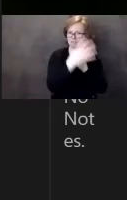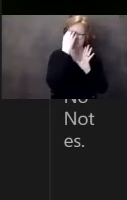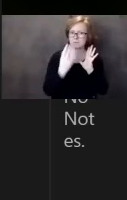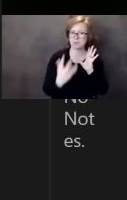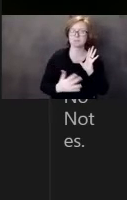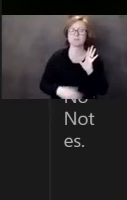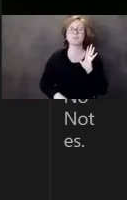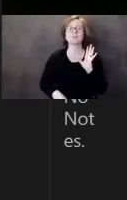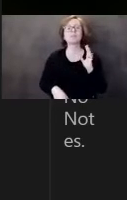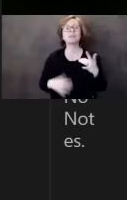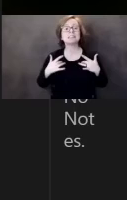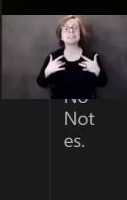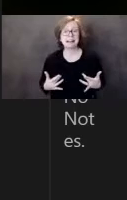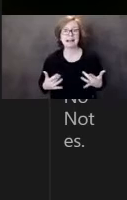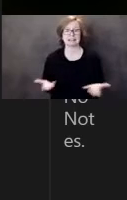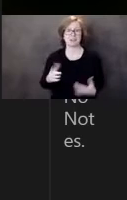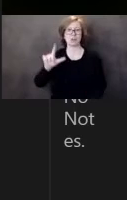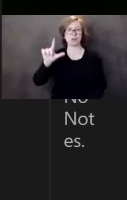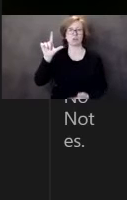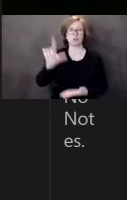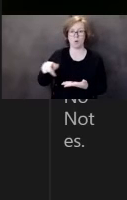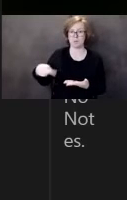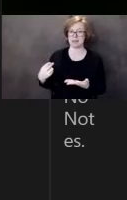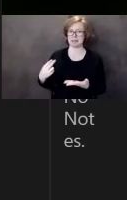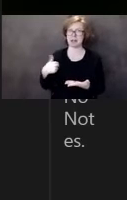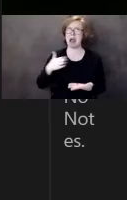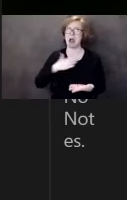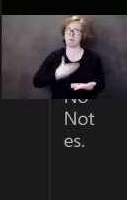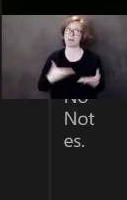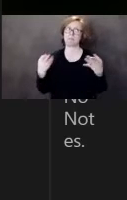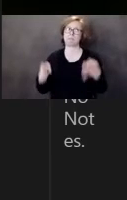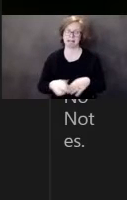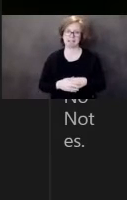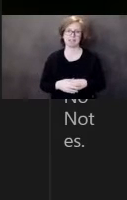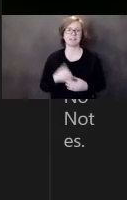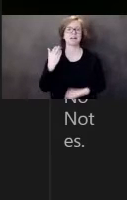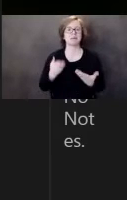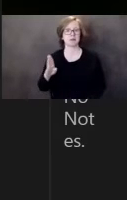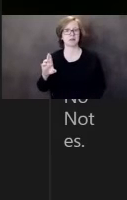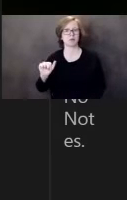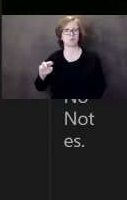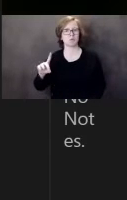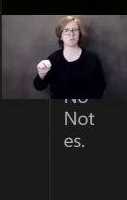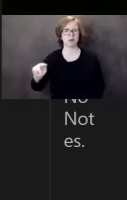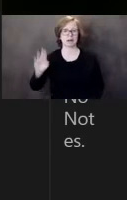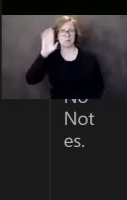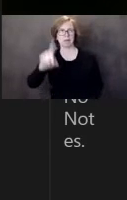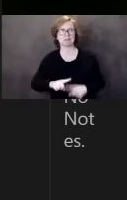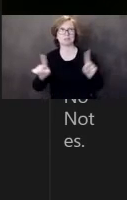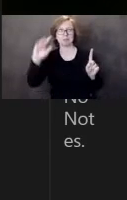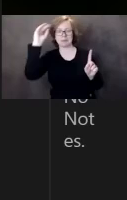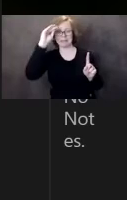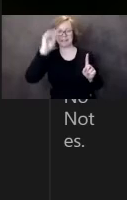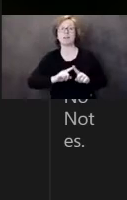likely you're going to have low pH, and I'm willing to put some money on that. We can see what Brandon has to say next. So it's acidic, it's lower